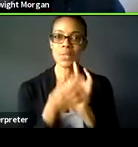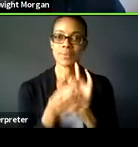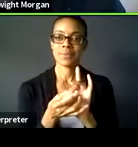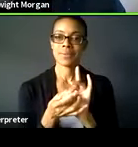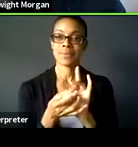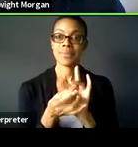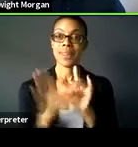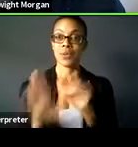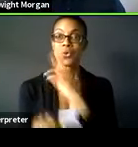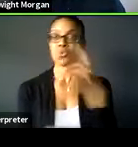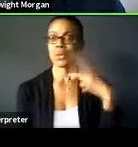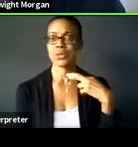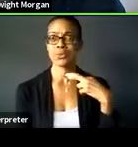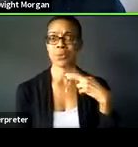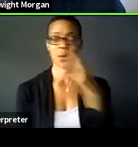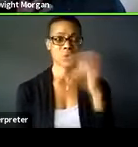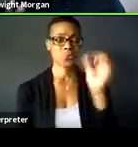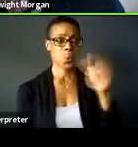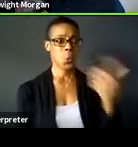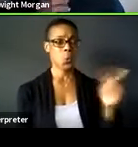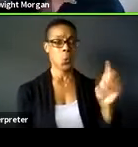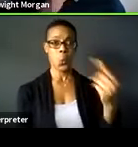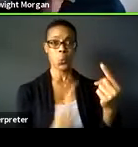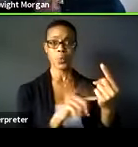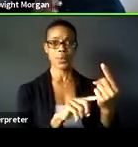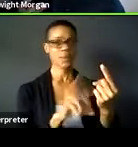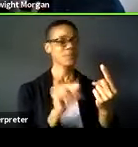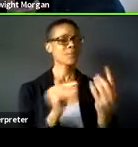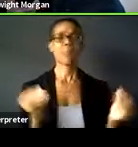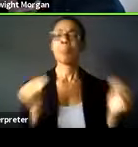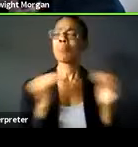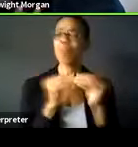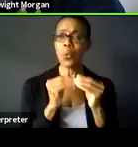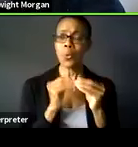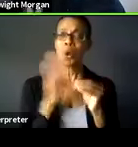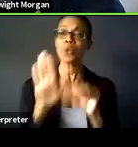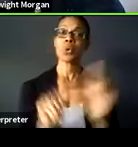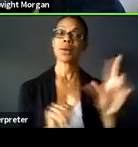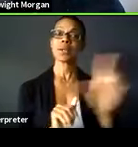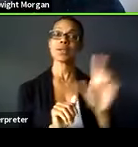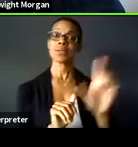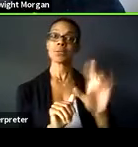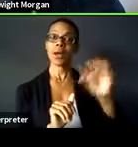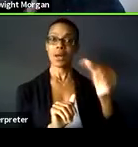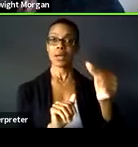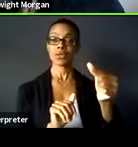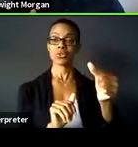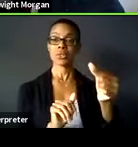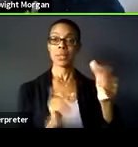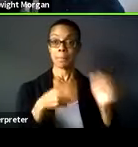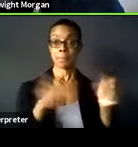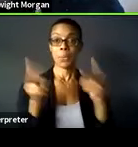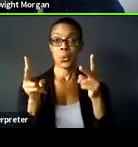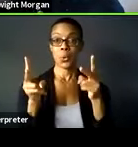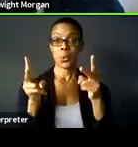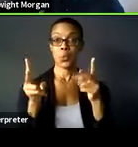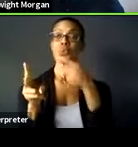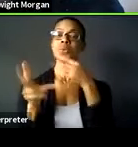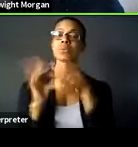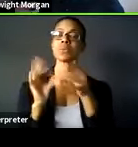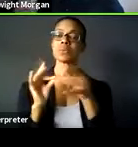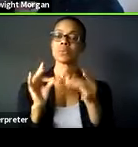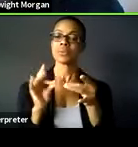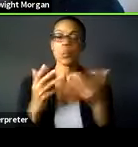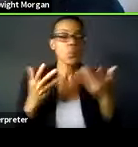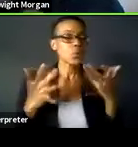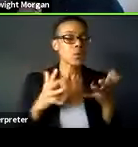restaurant. And, you know, on an Instagram post, you wrote, "We didn't want to close our doors. The decision was made for us by